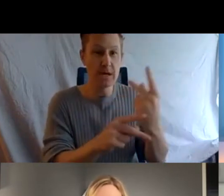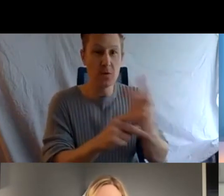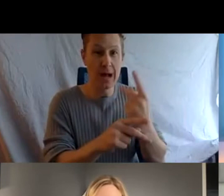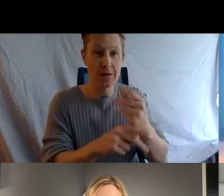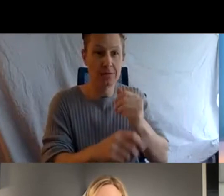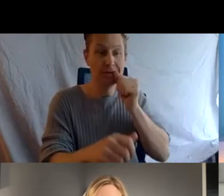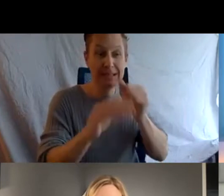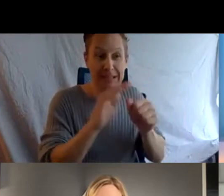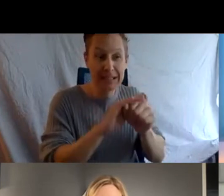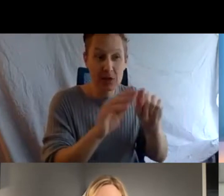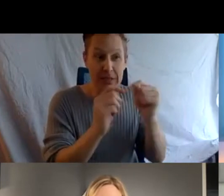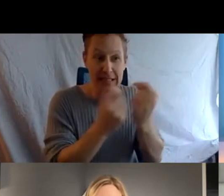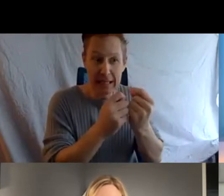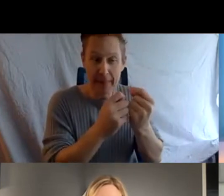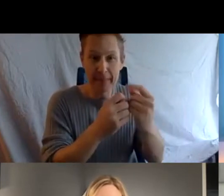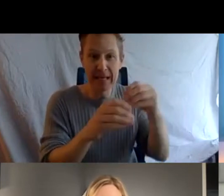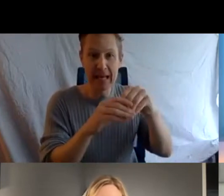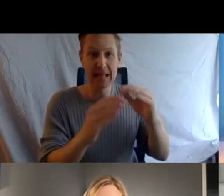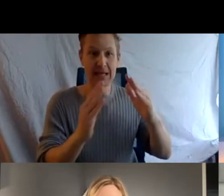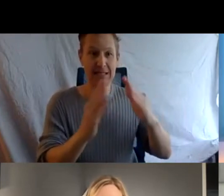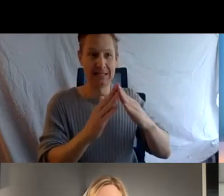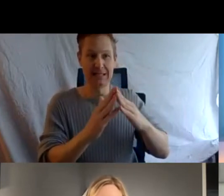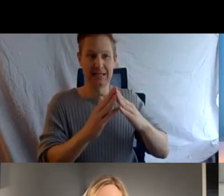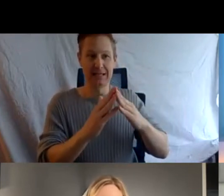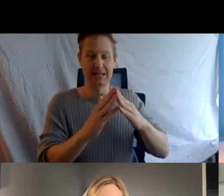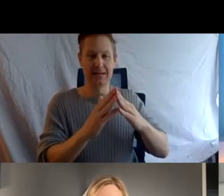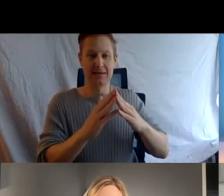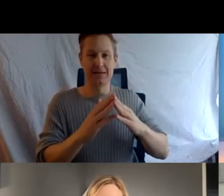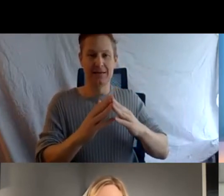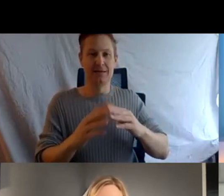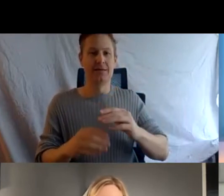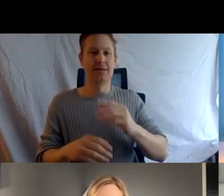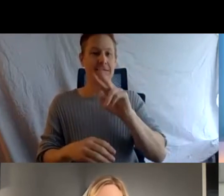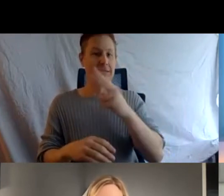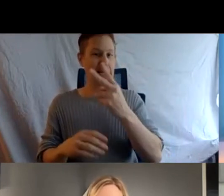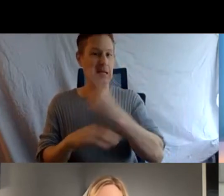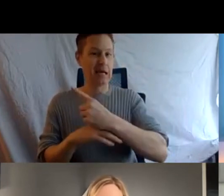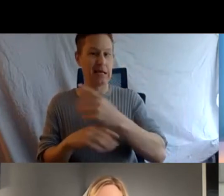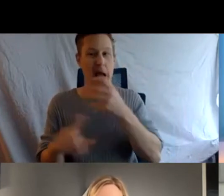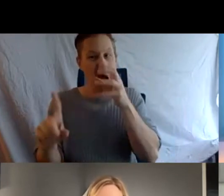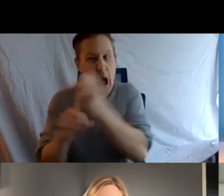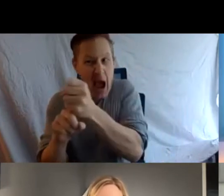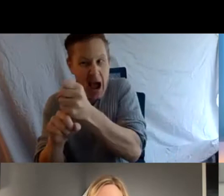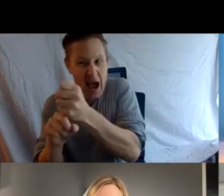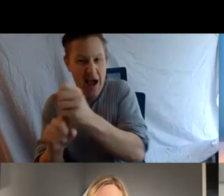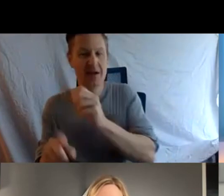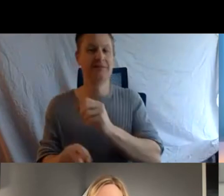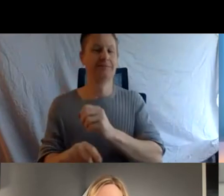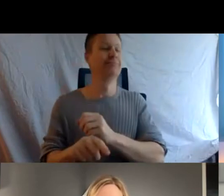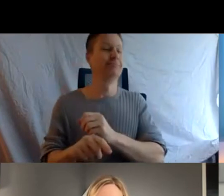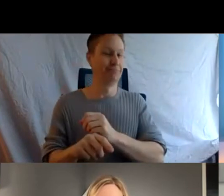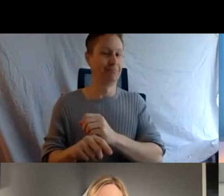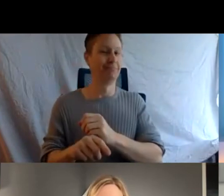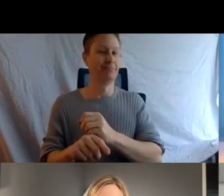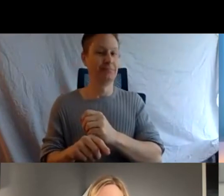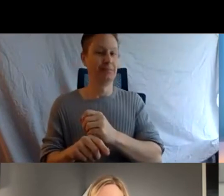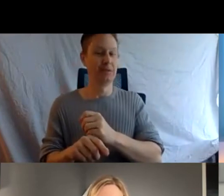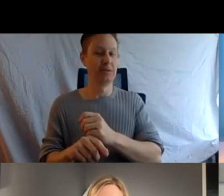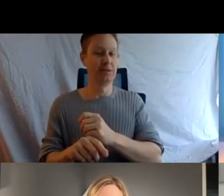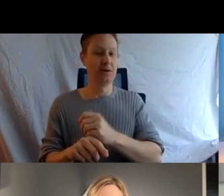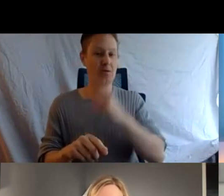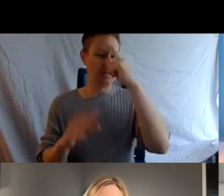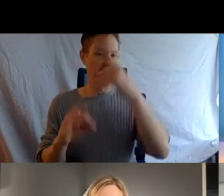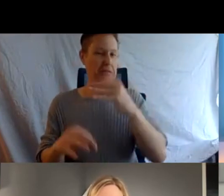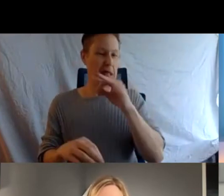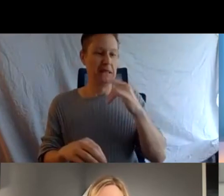secret team doing good deeds, and then in the second day he catches them, and then we immediately establish this kid is at least